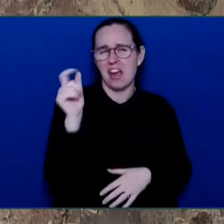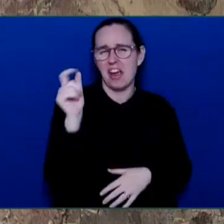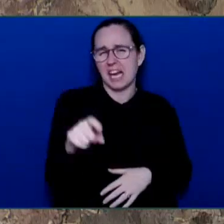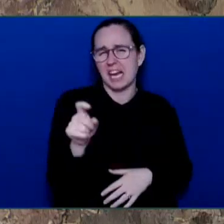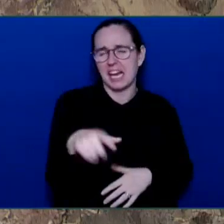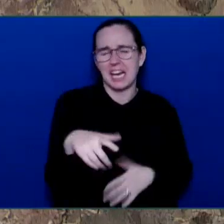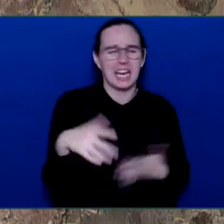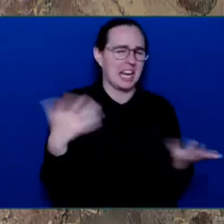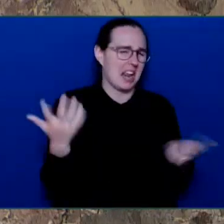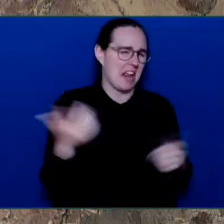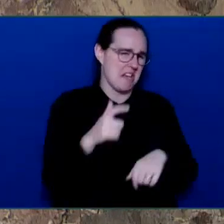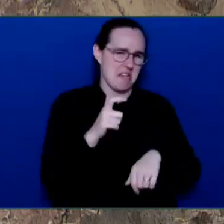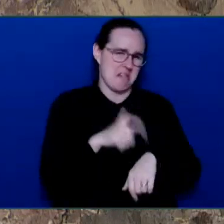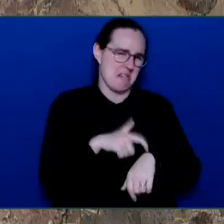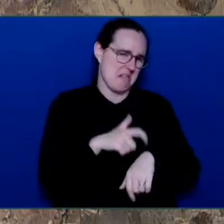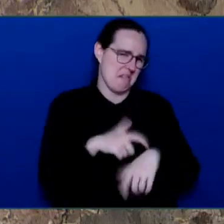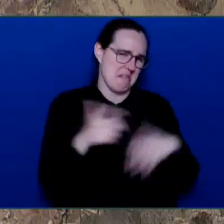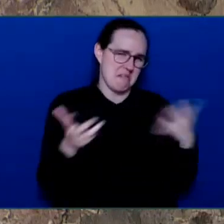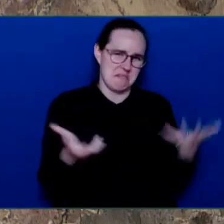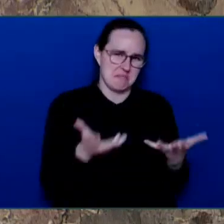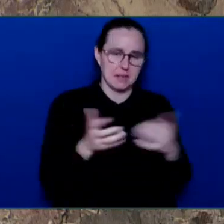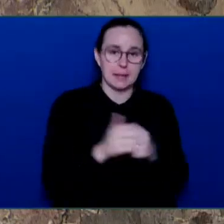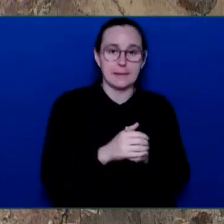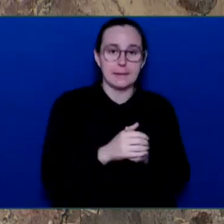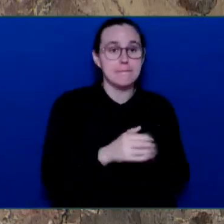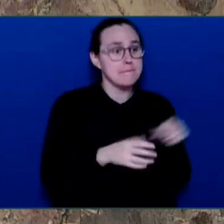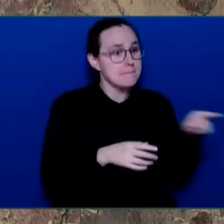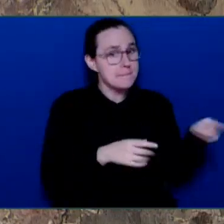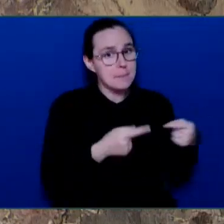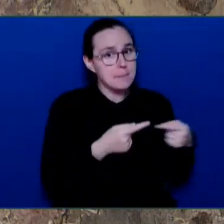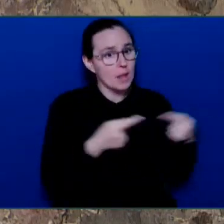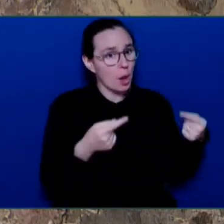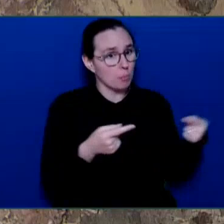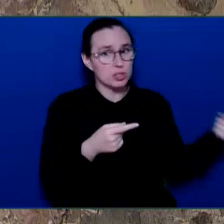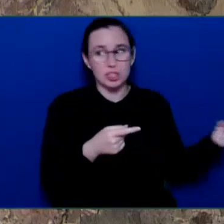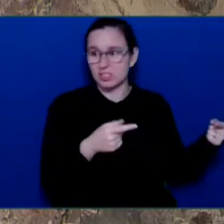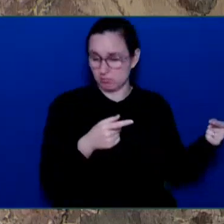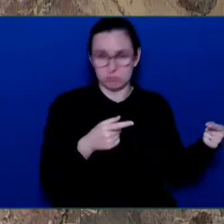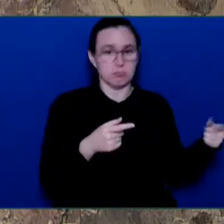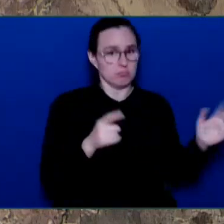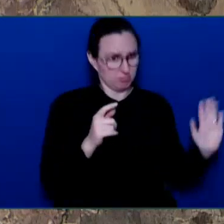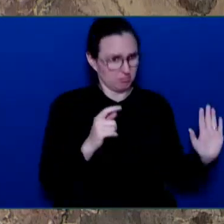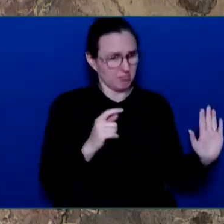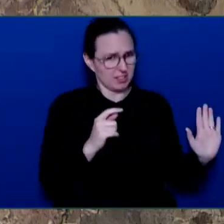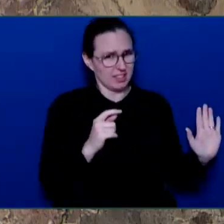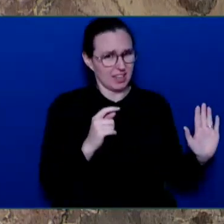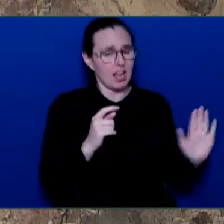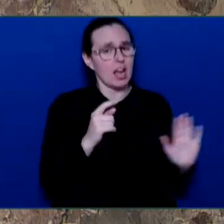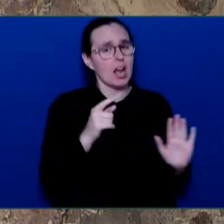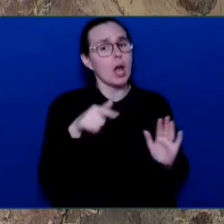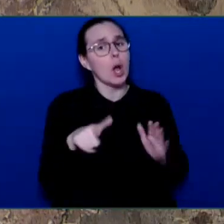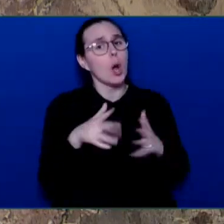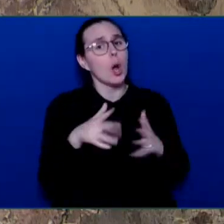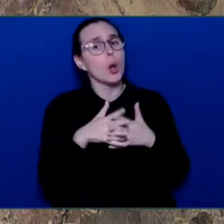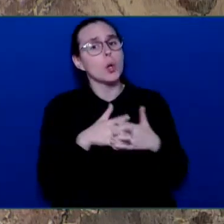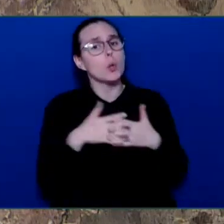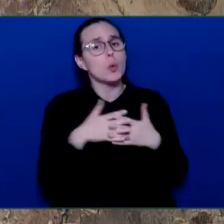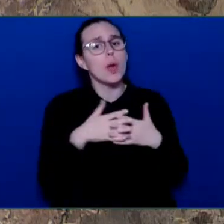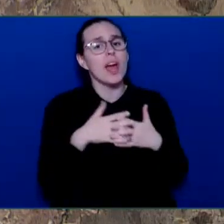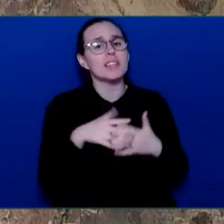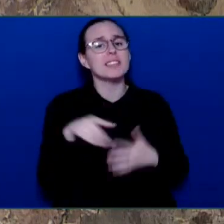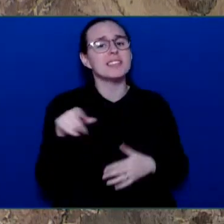is happening, Honourable Speaker. The United States Inflation Reduction Act is injecting